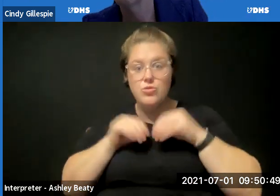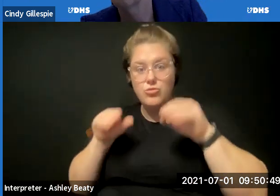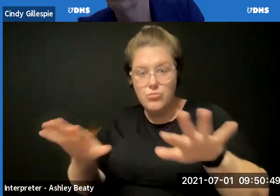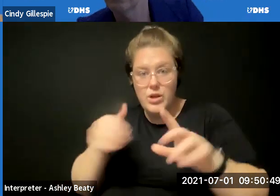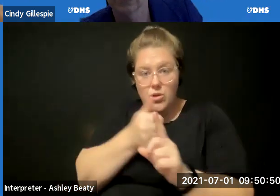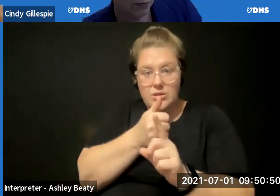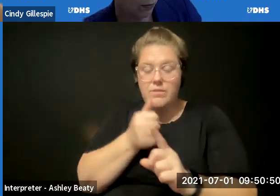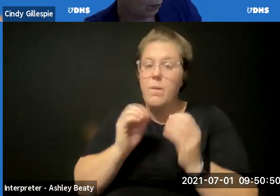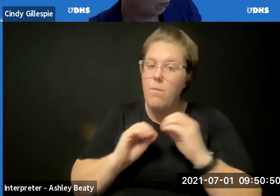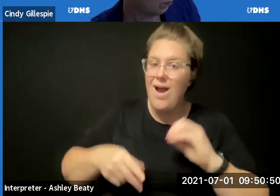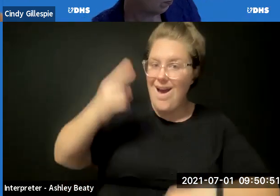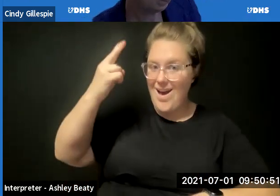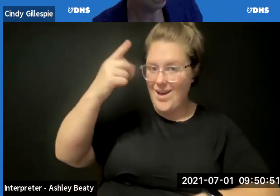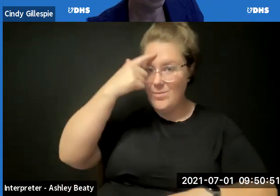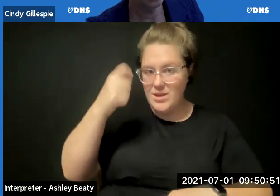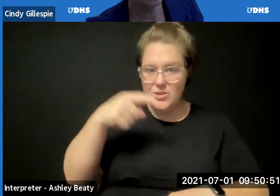It had built up in her system. She